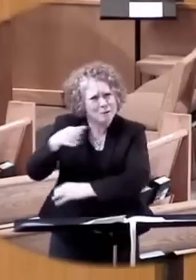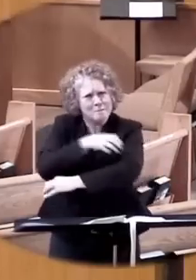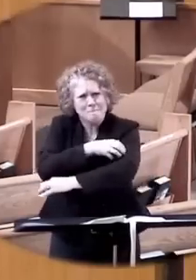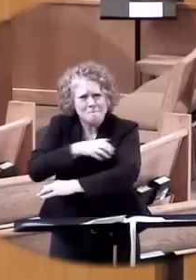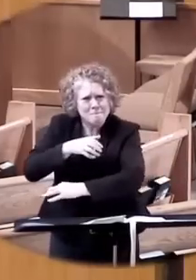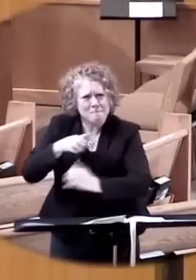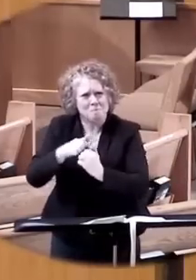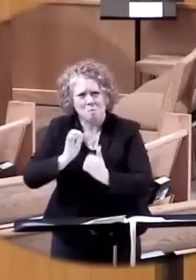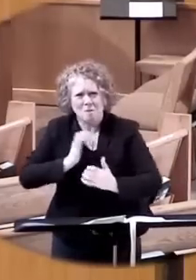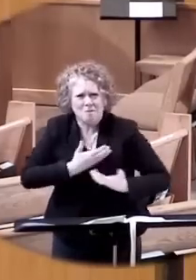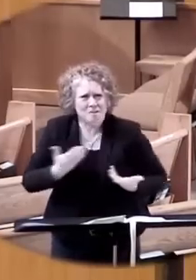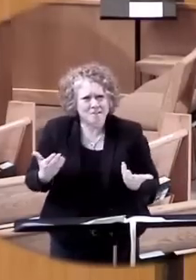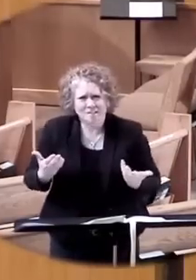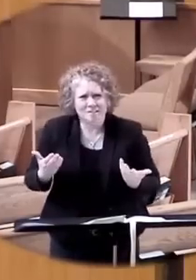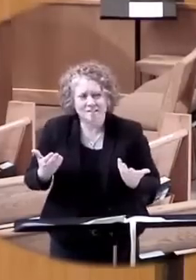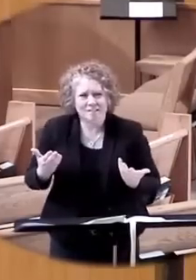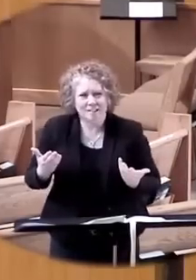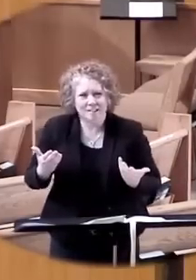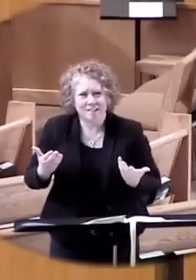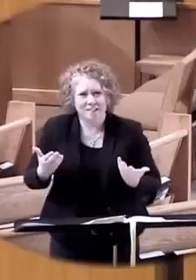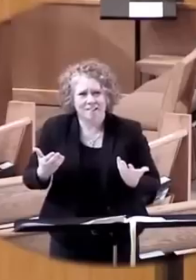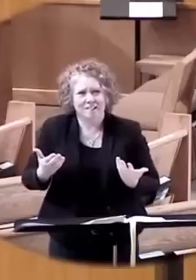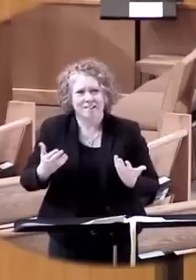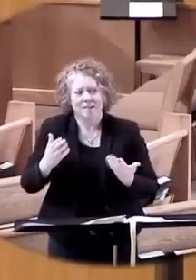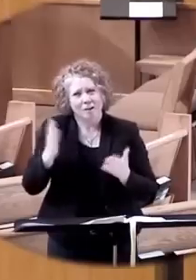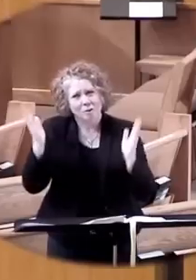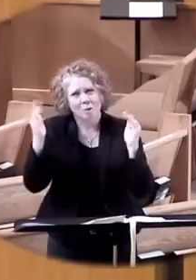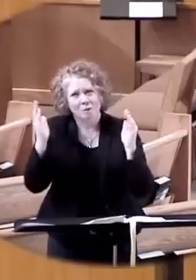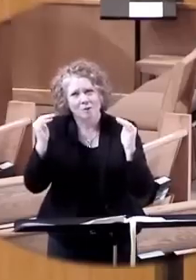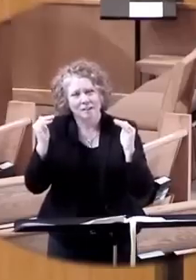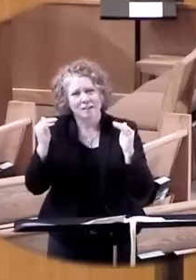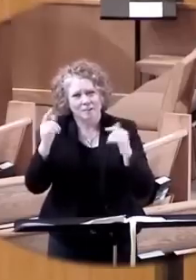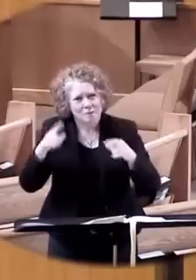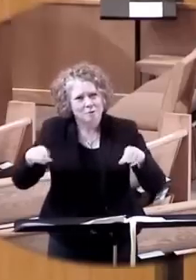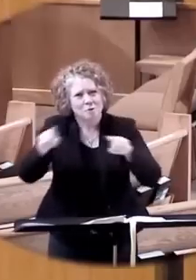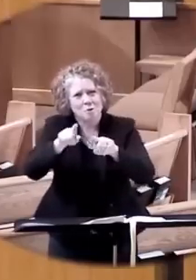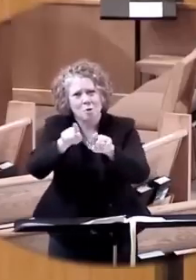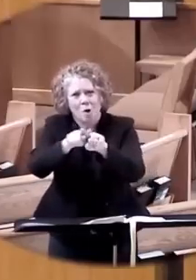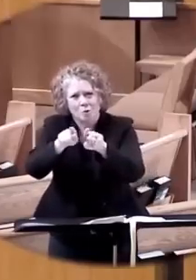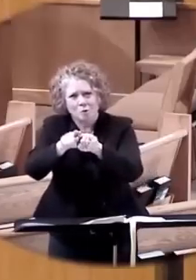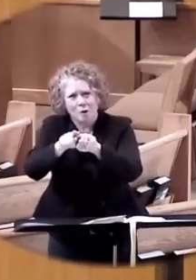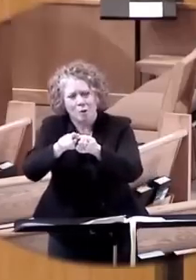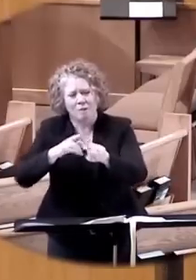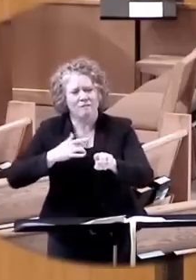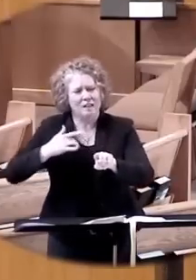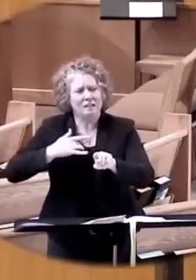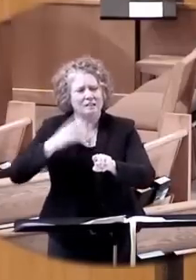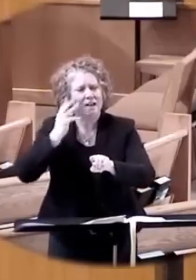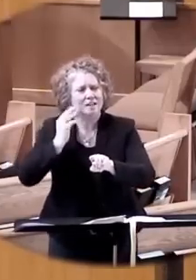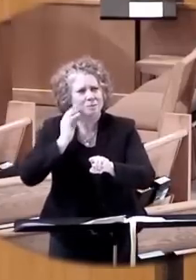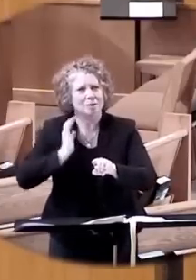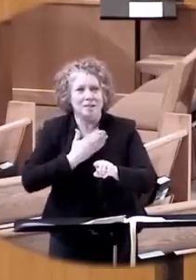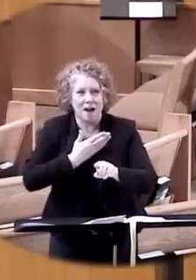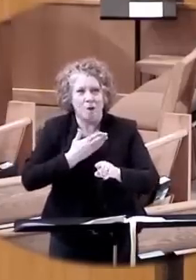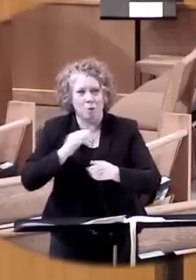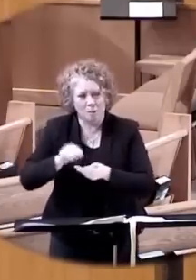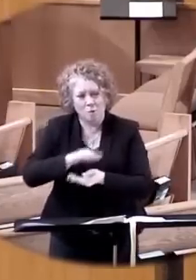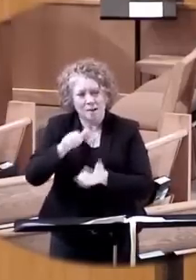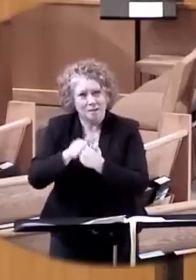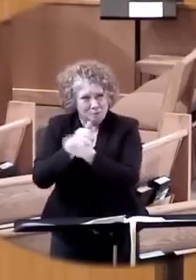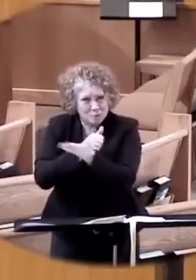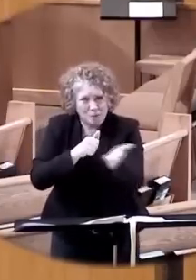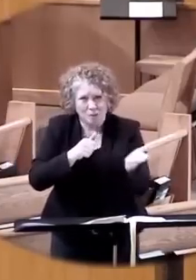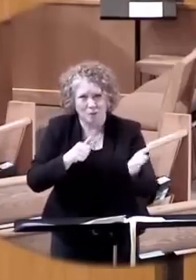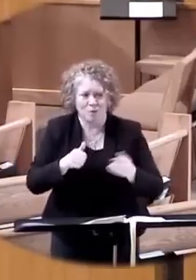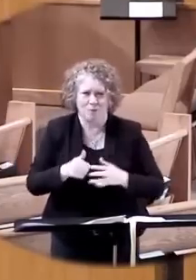prayerfully the Spirit will allow you to experience our presence. Thank you for reaching out through